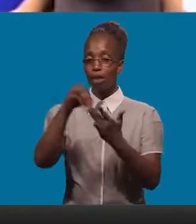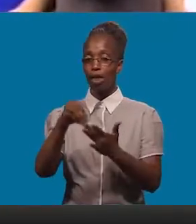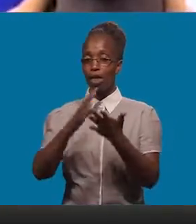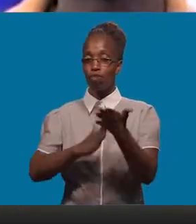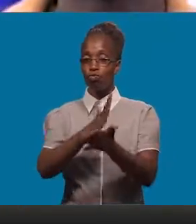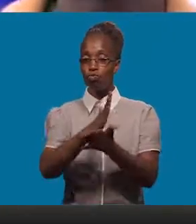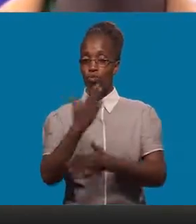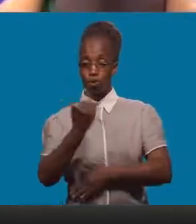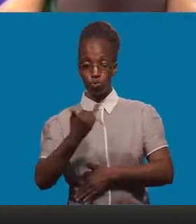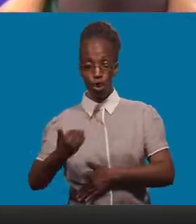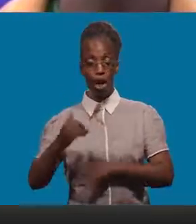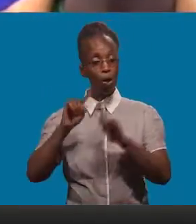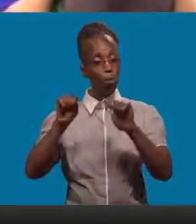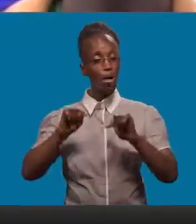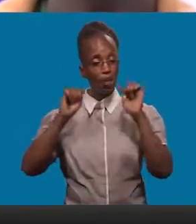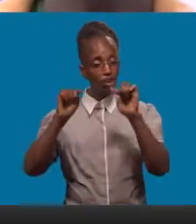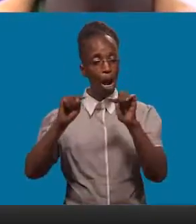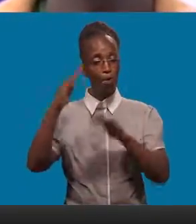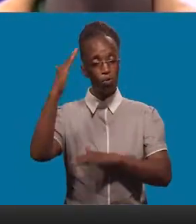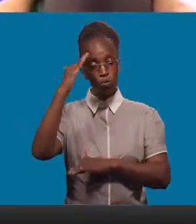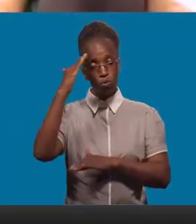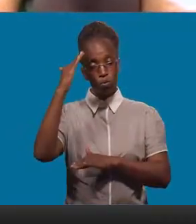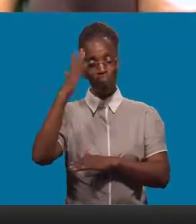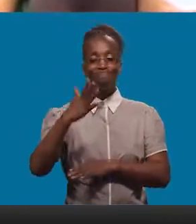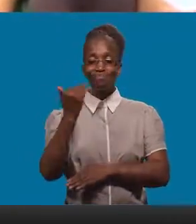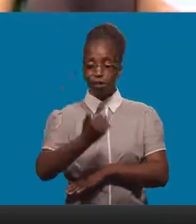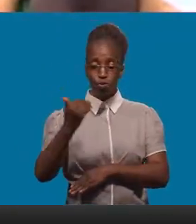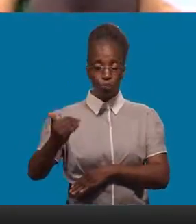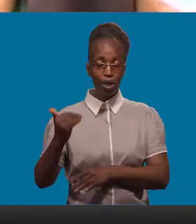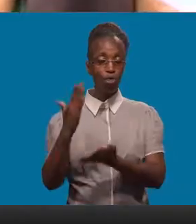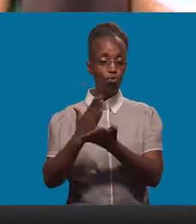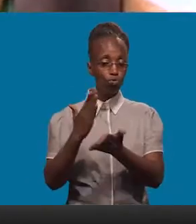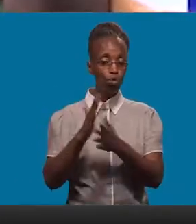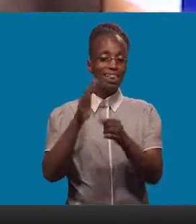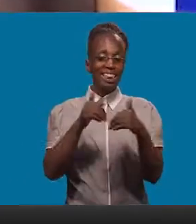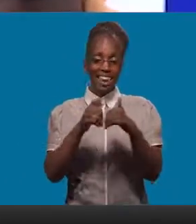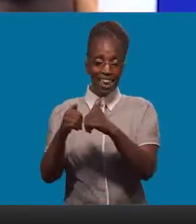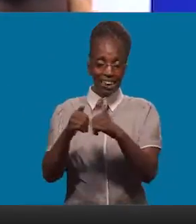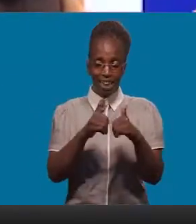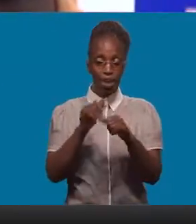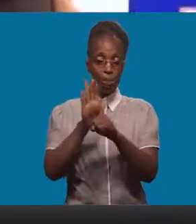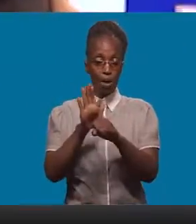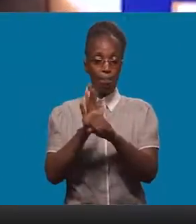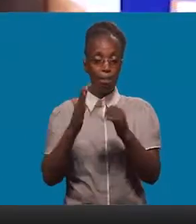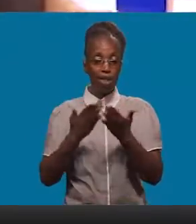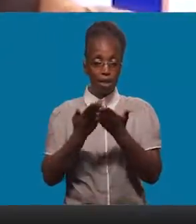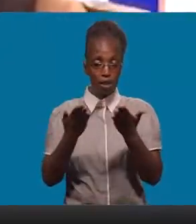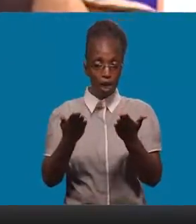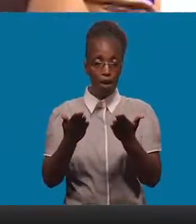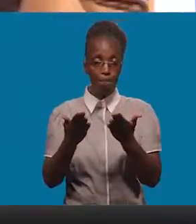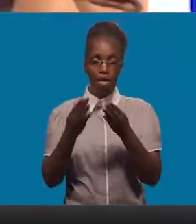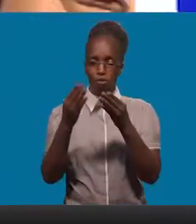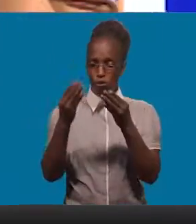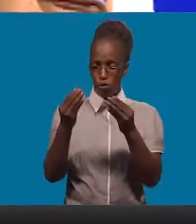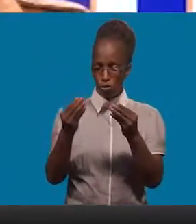we've come to realize that children have very many challenges and there have been the solutions have been